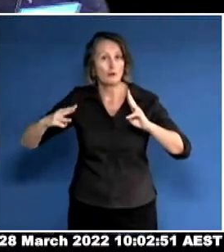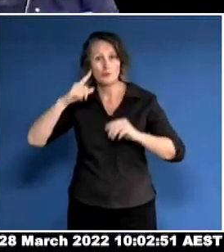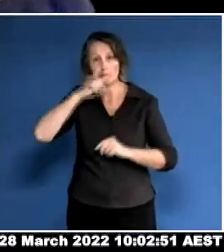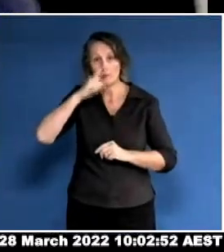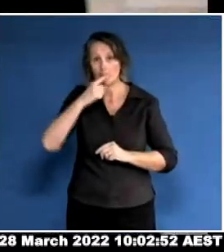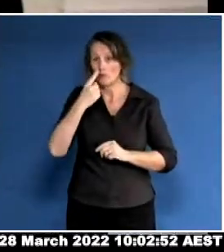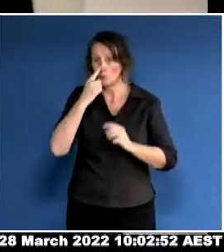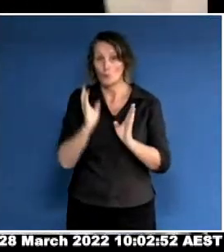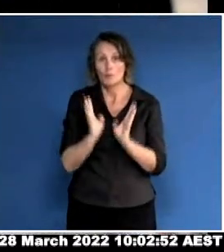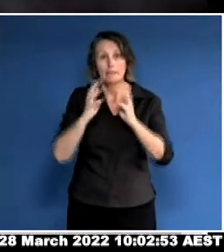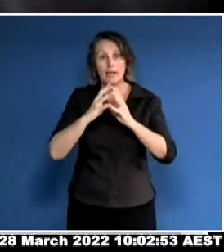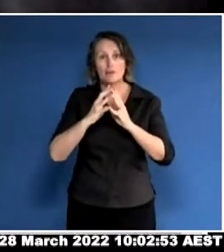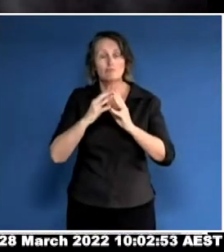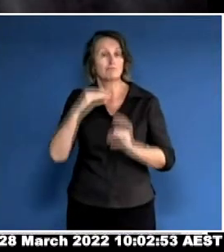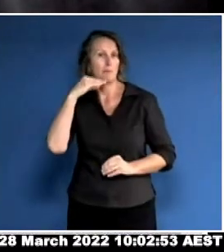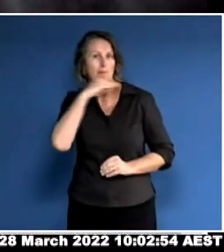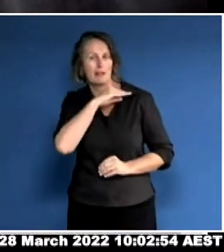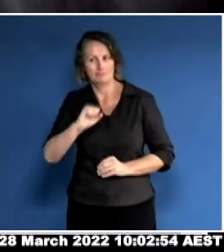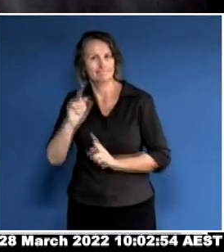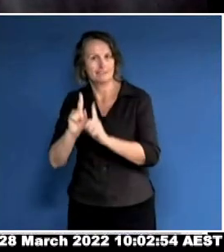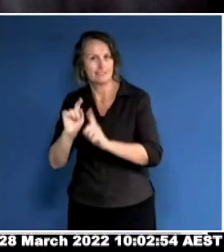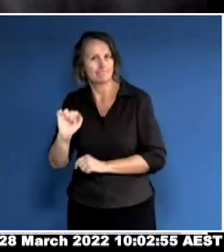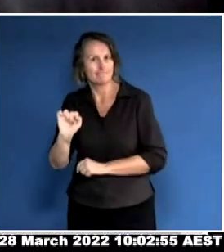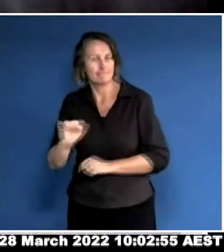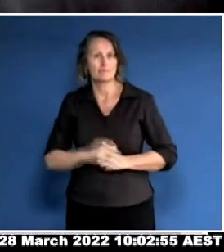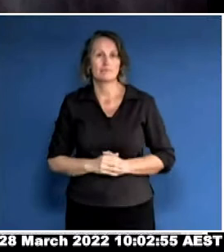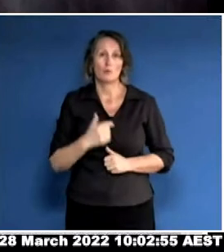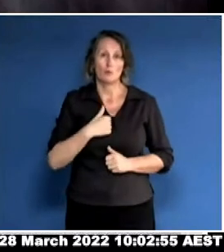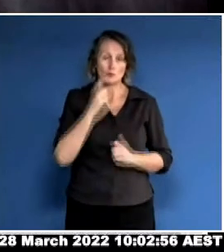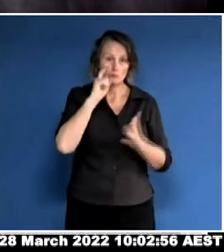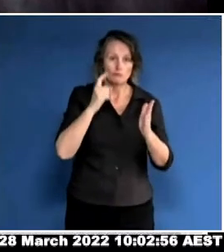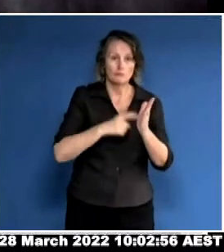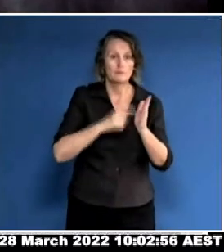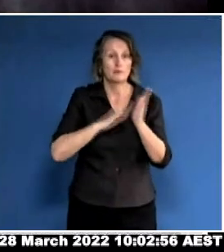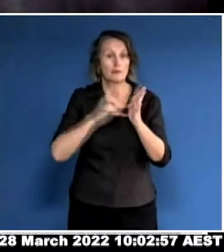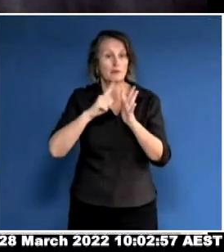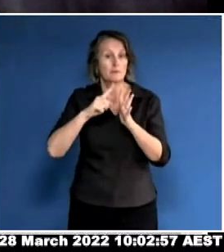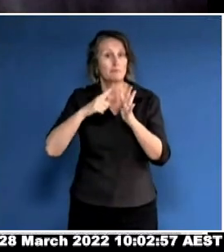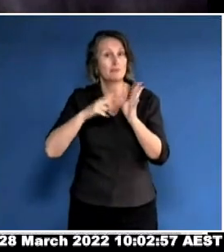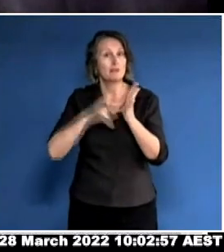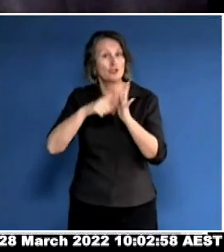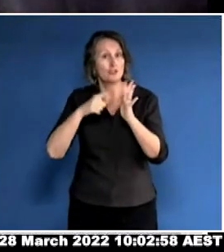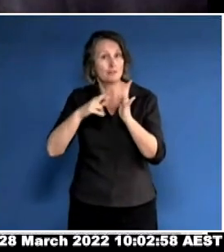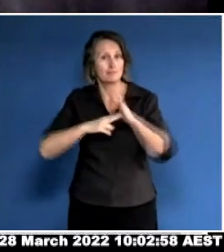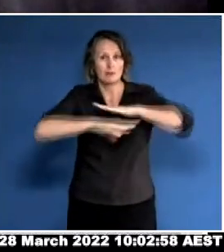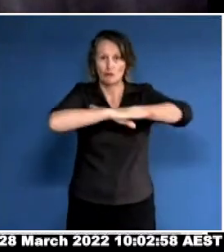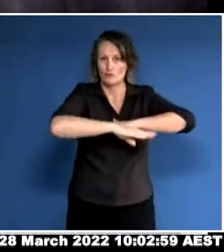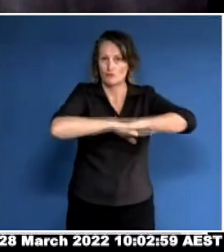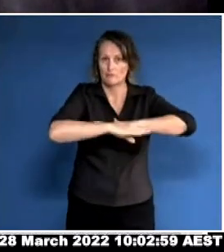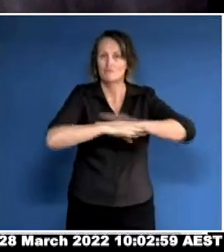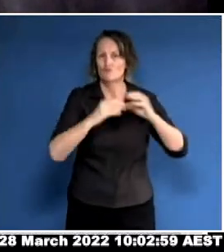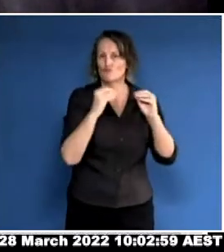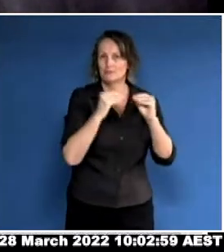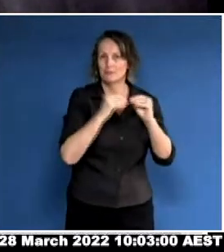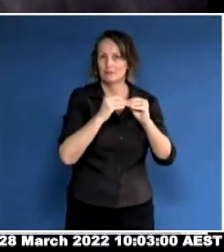Melbourne is now situated. We recognise Meejin Brisbane. We recognise the country north and south